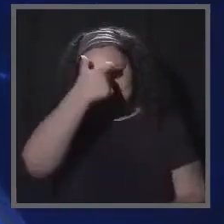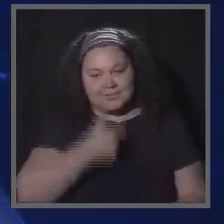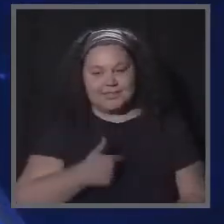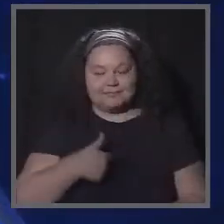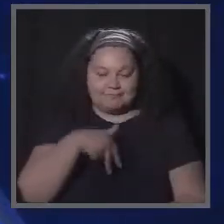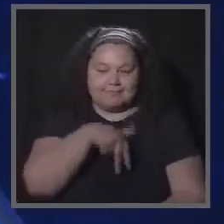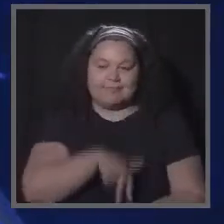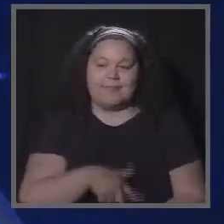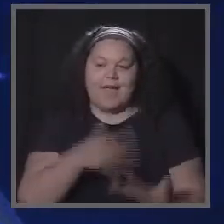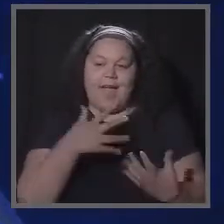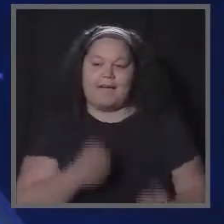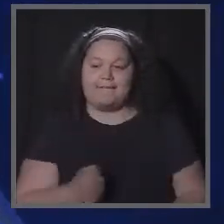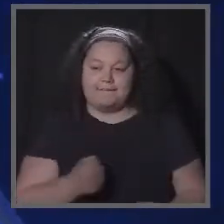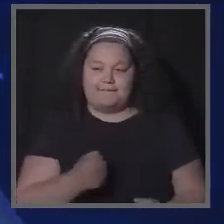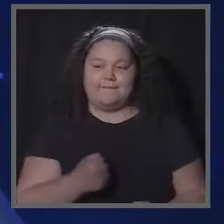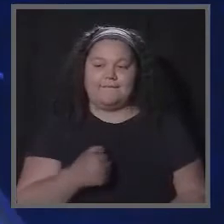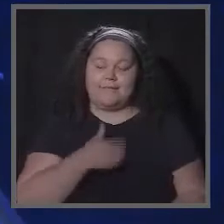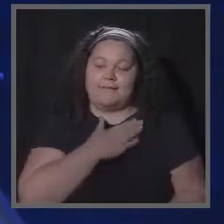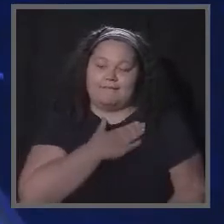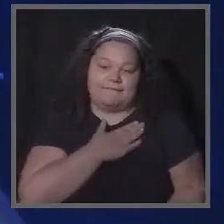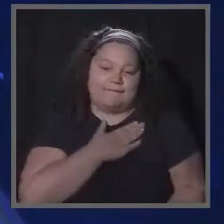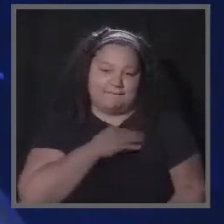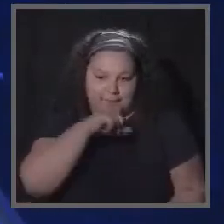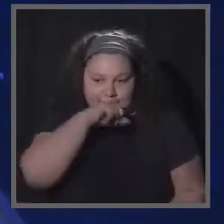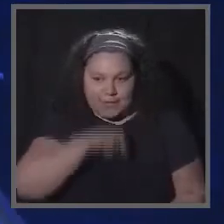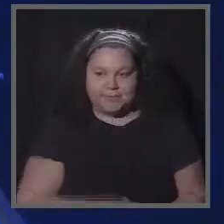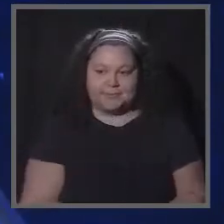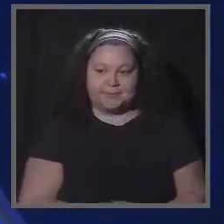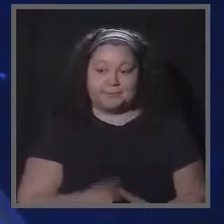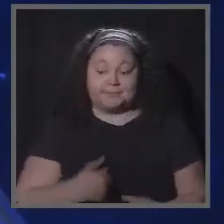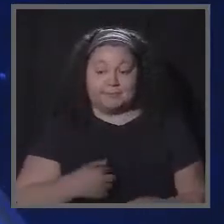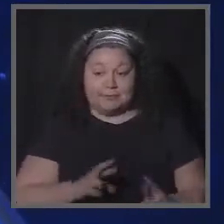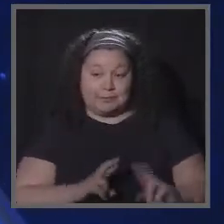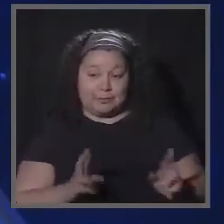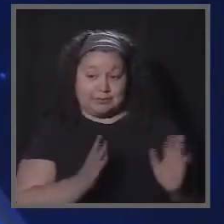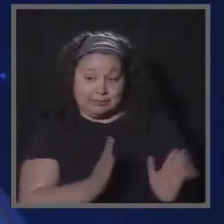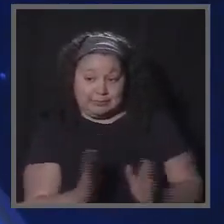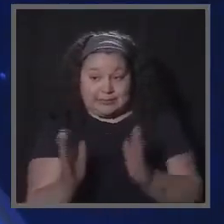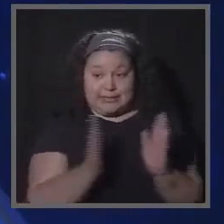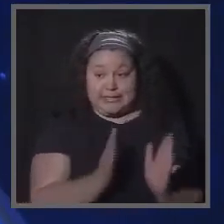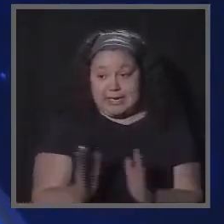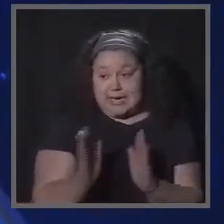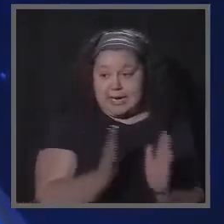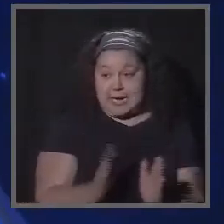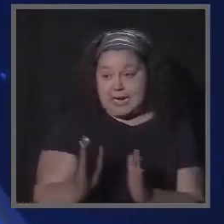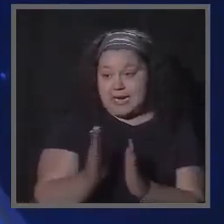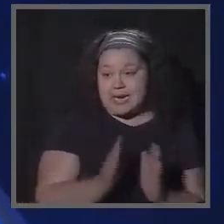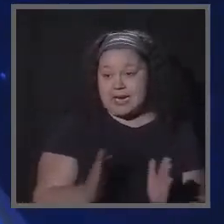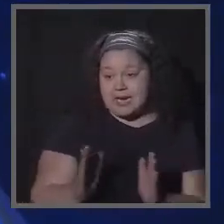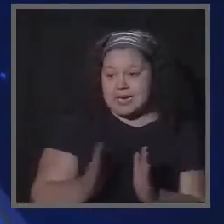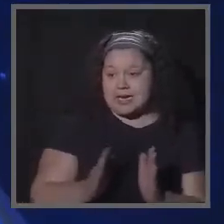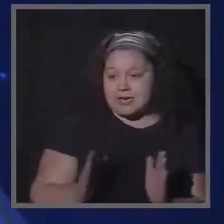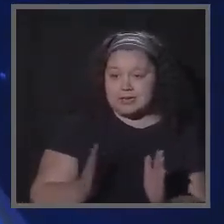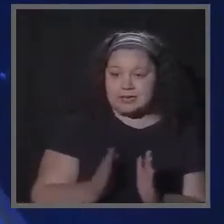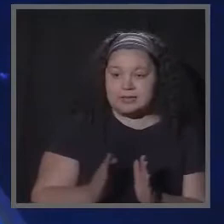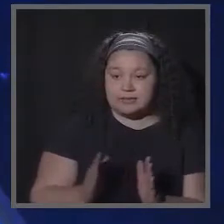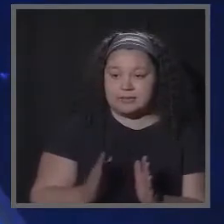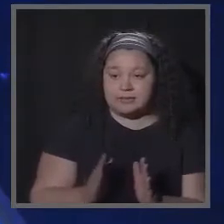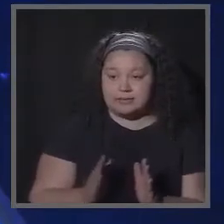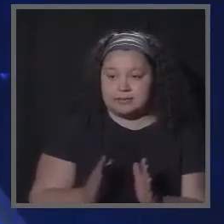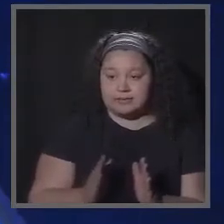topic today. I actually had prepared a very, let's say,